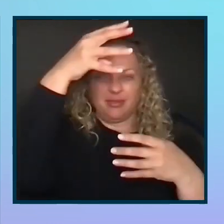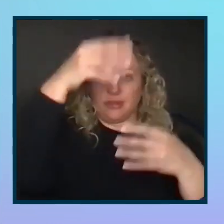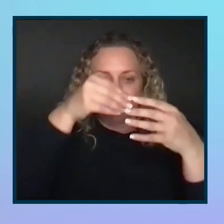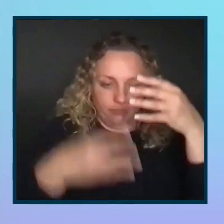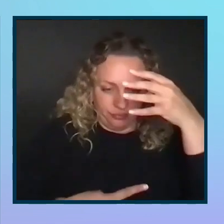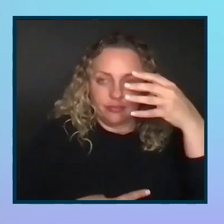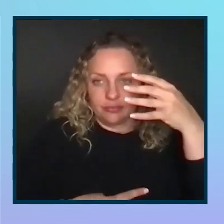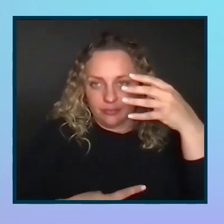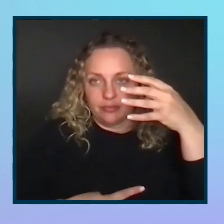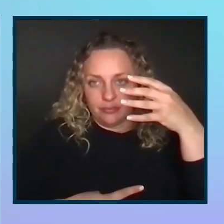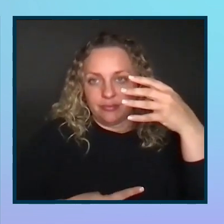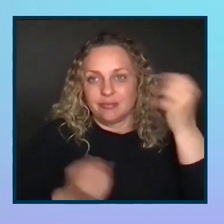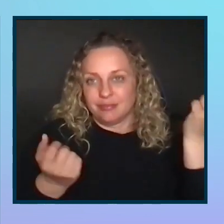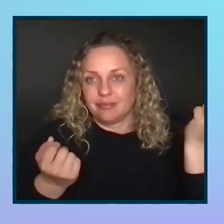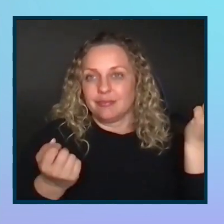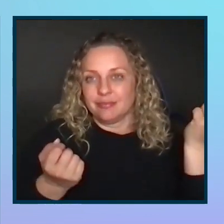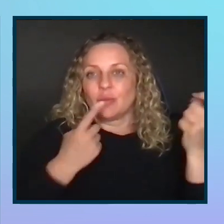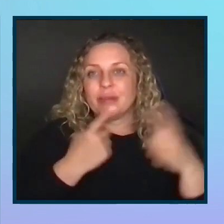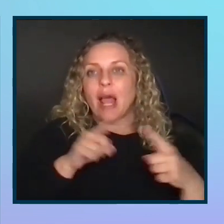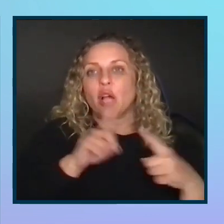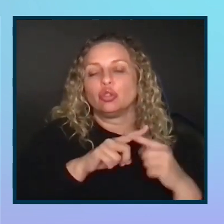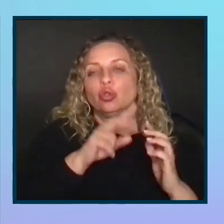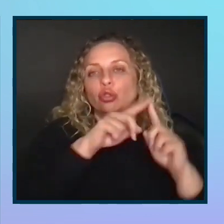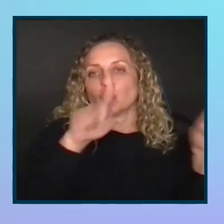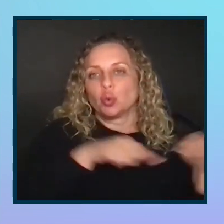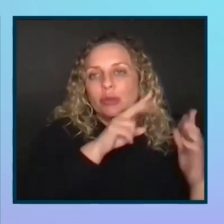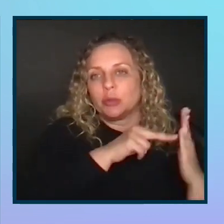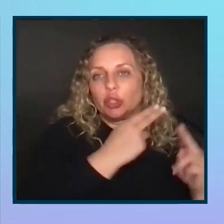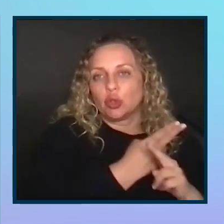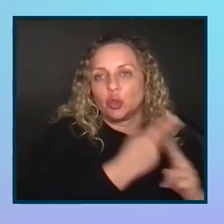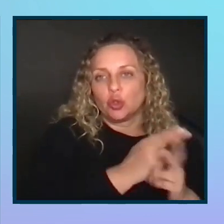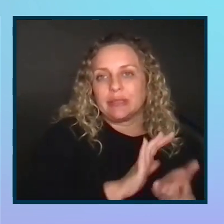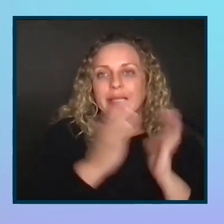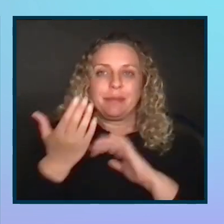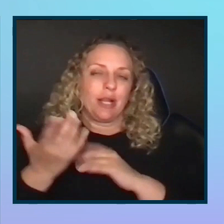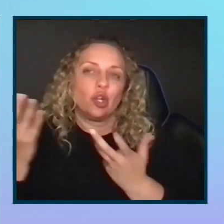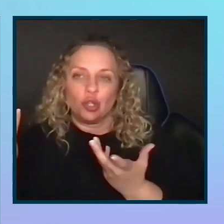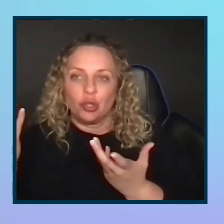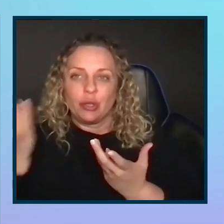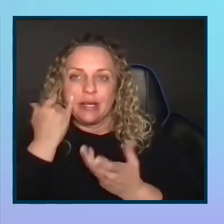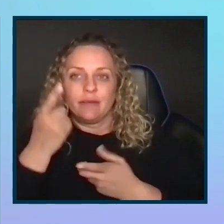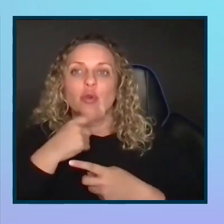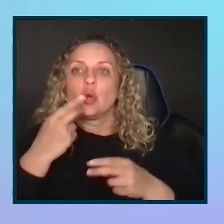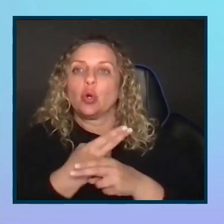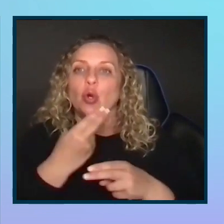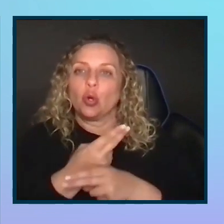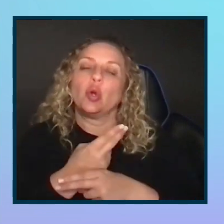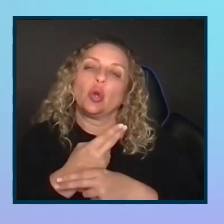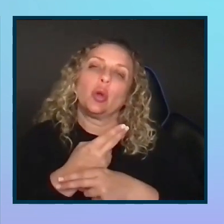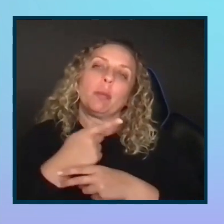think that really needs to be announced to a screen reader user because they're going to get there anyway, versus things like if you are using progressive